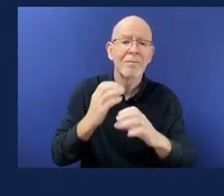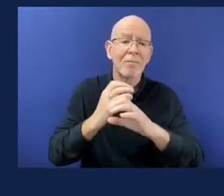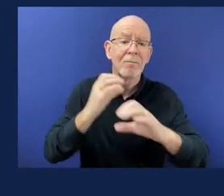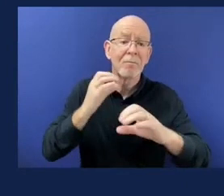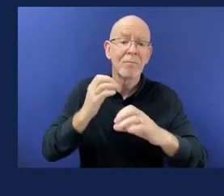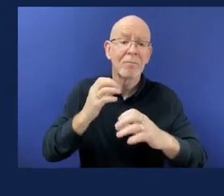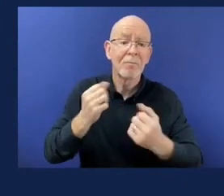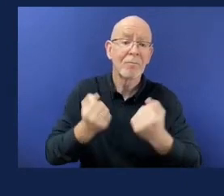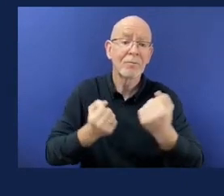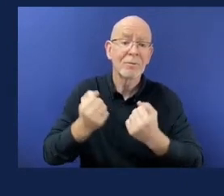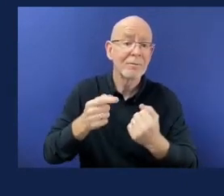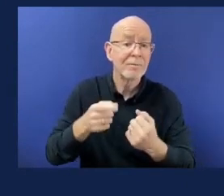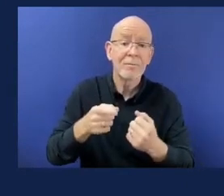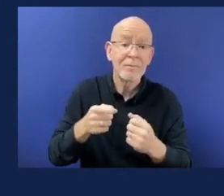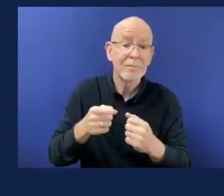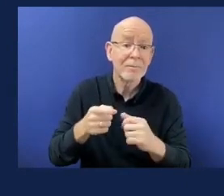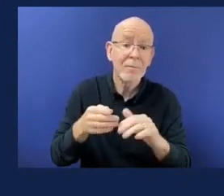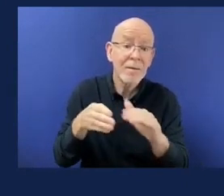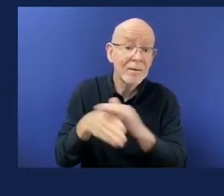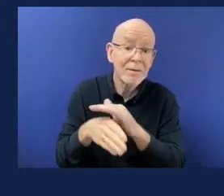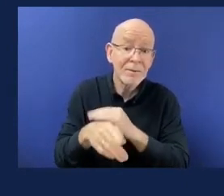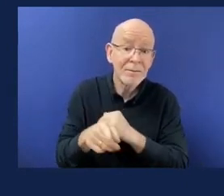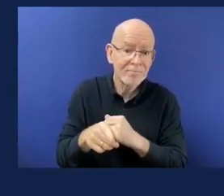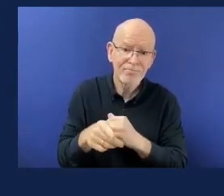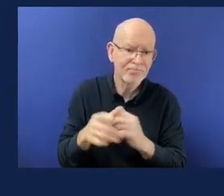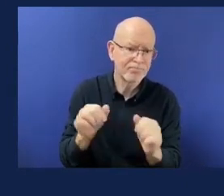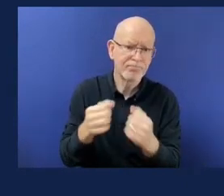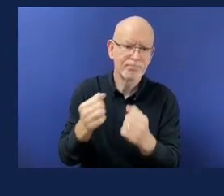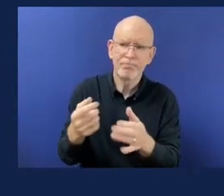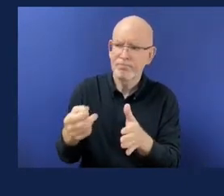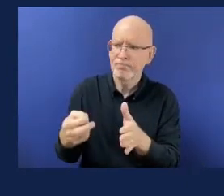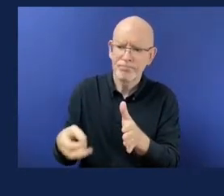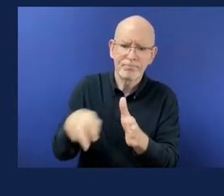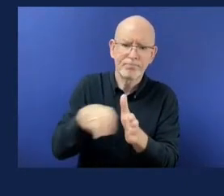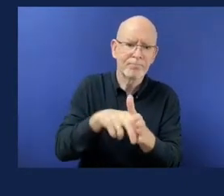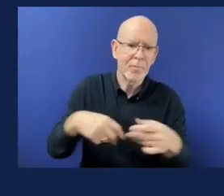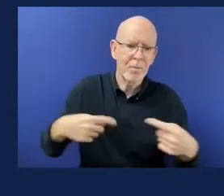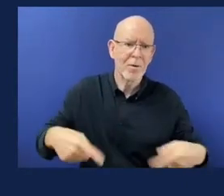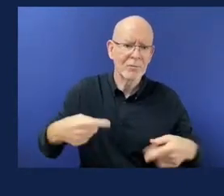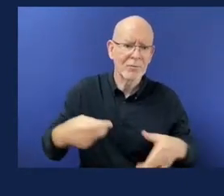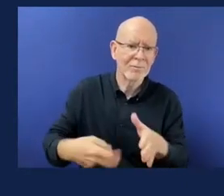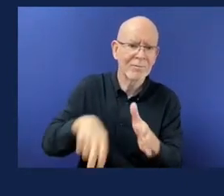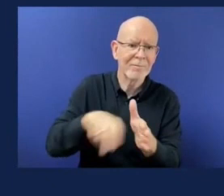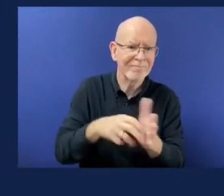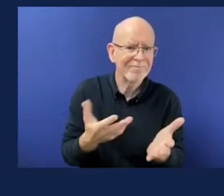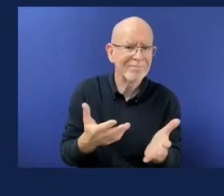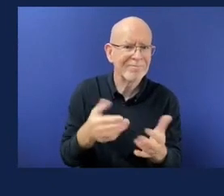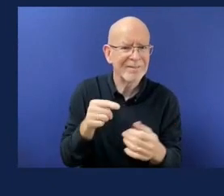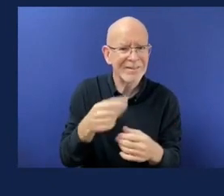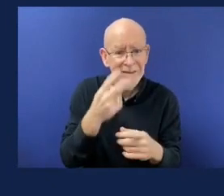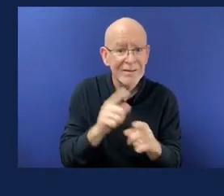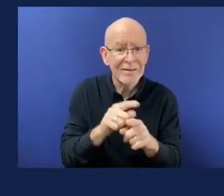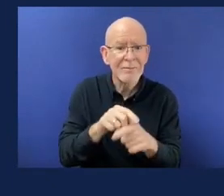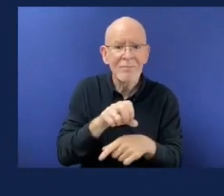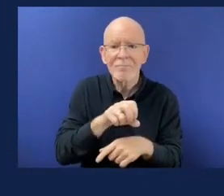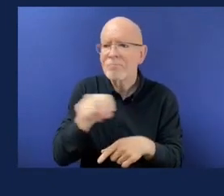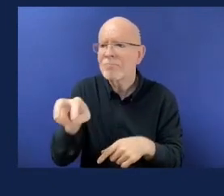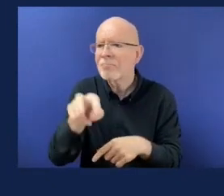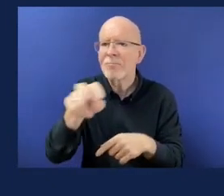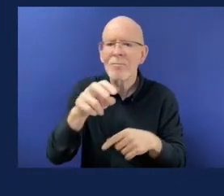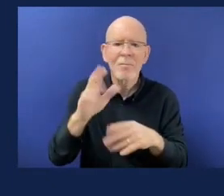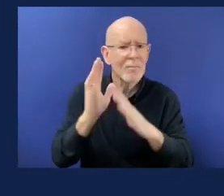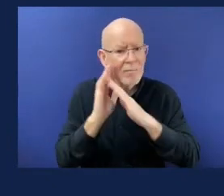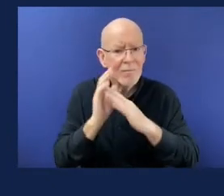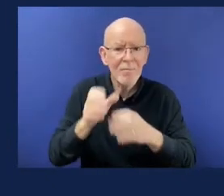other spaces in host countries. Before I move to what stakeholders told us, I just wanted to give a